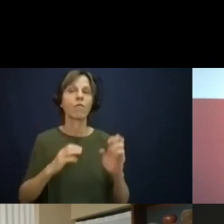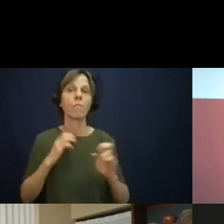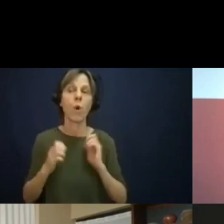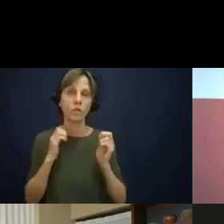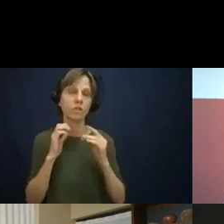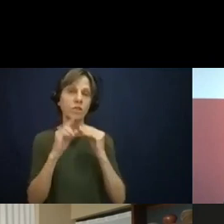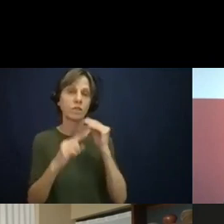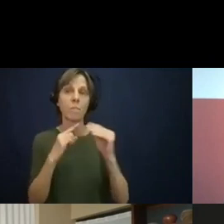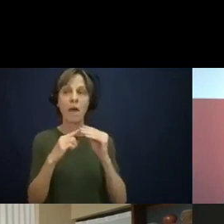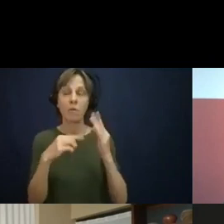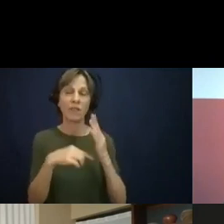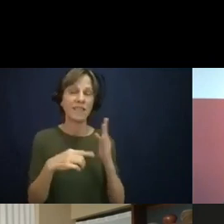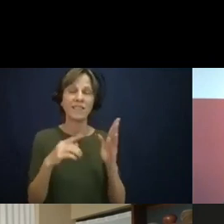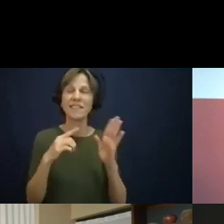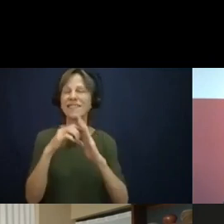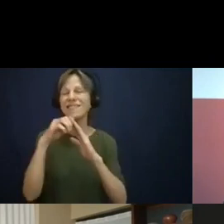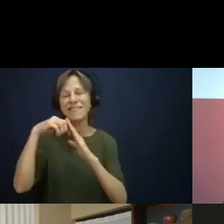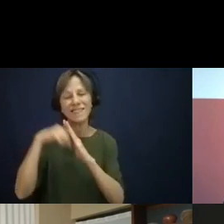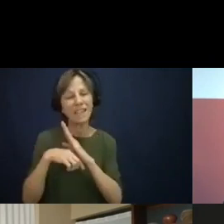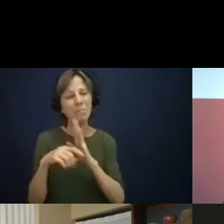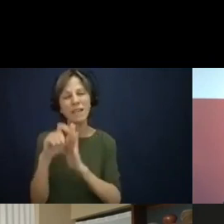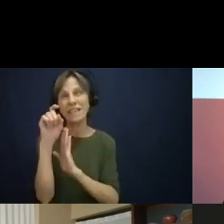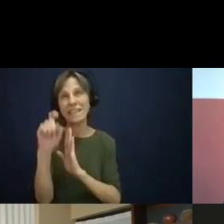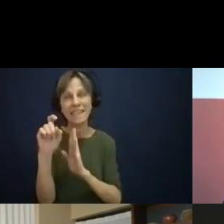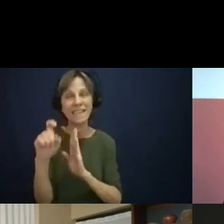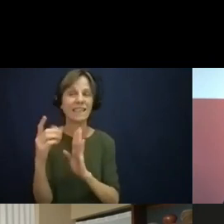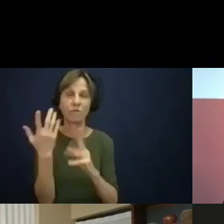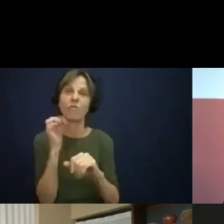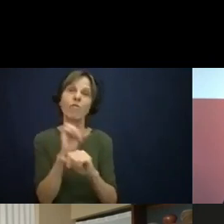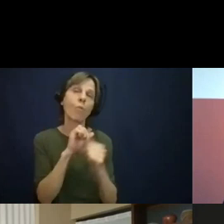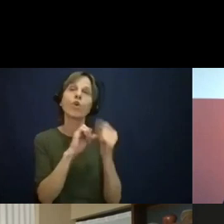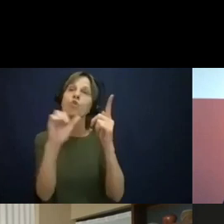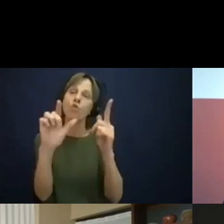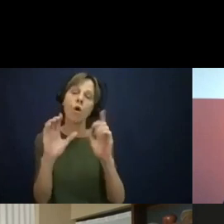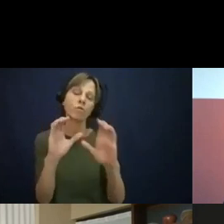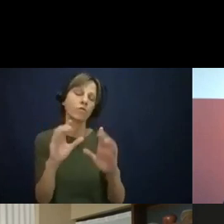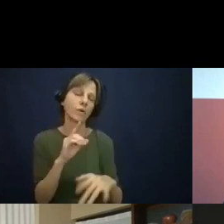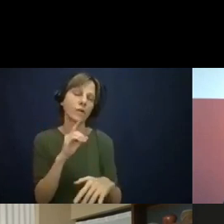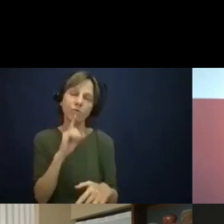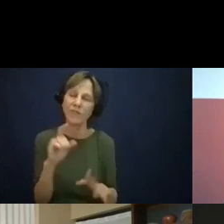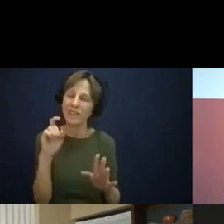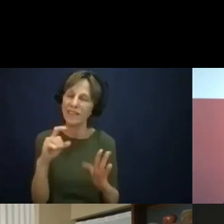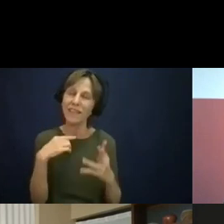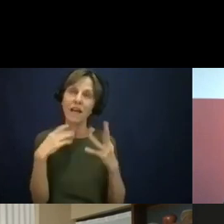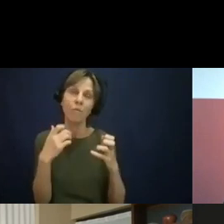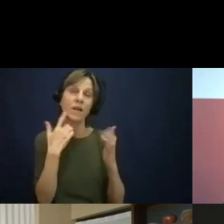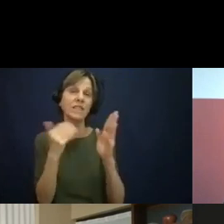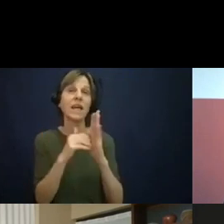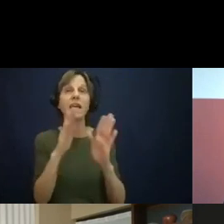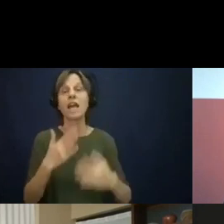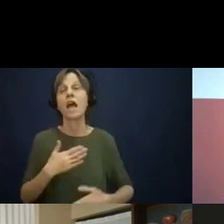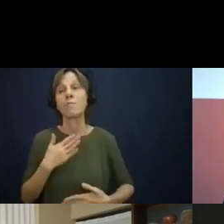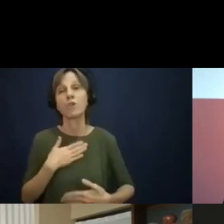this deeply needed. The work you all are doing is deeply needed, and I just really want to say again, I appreciate you for